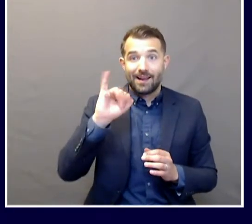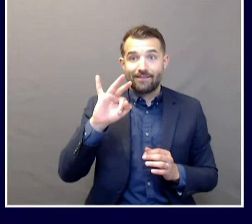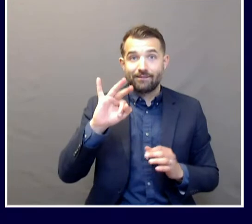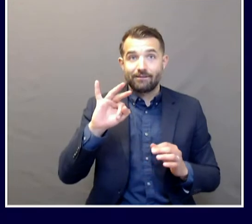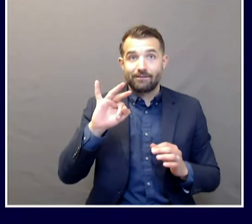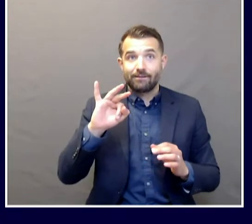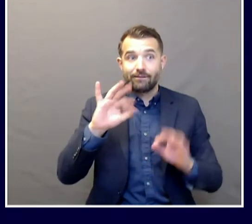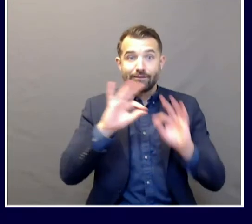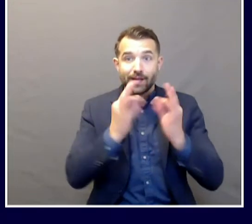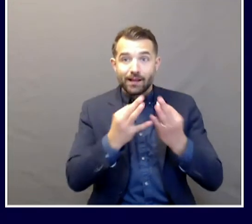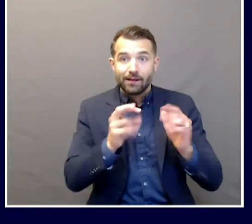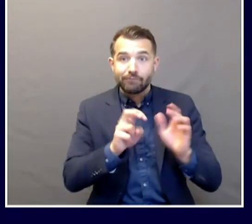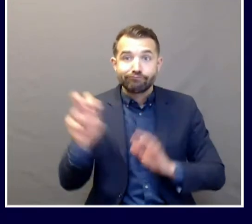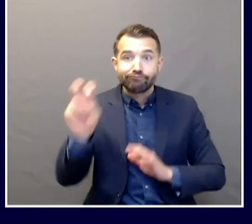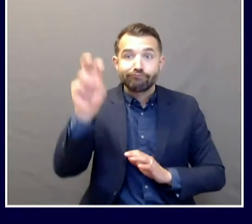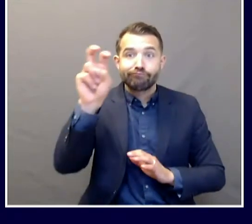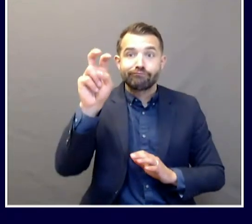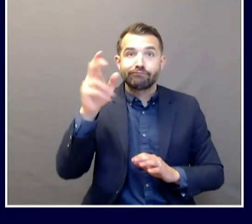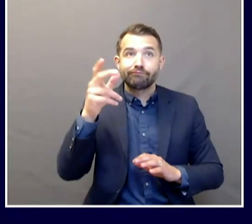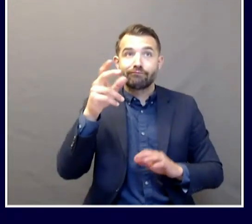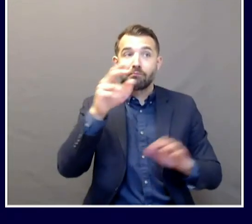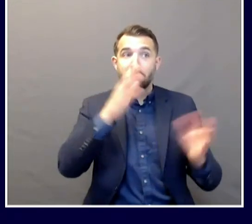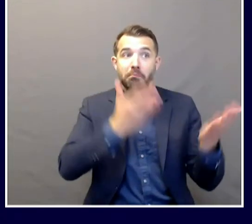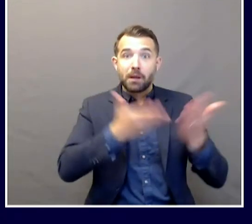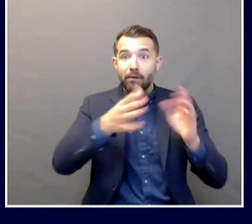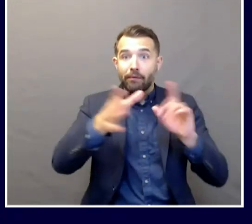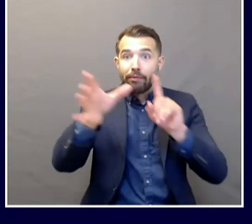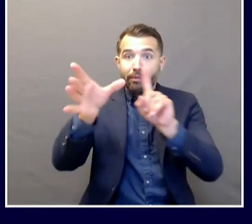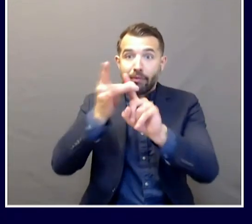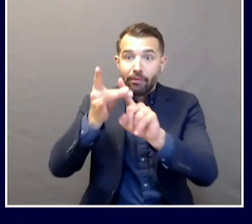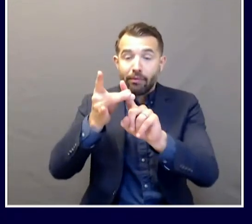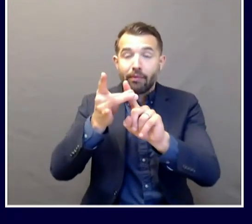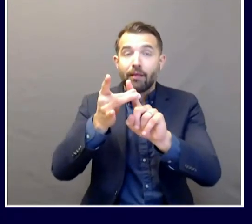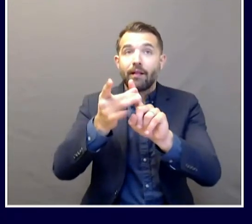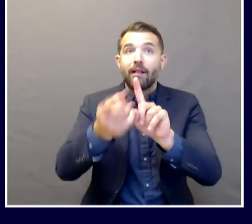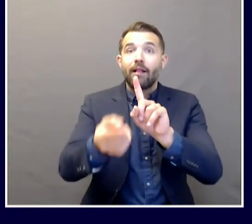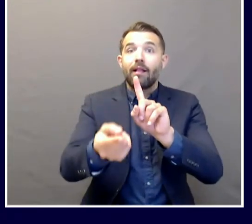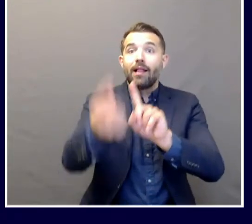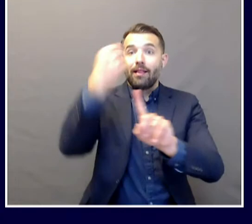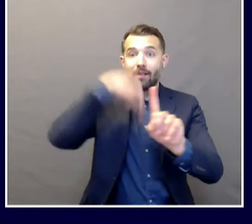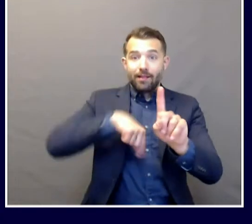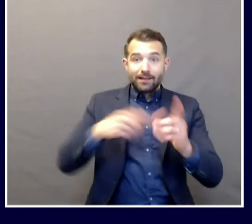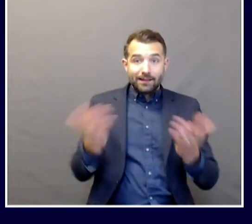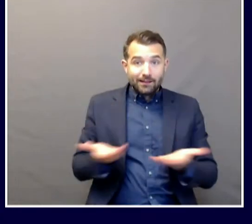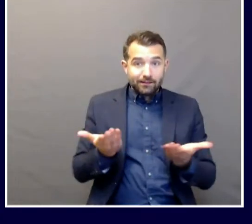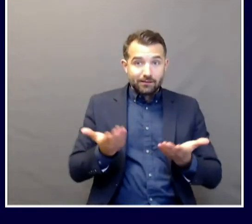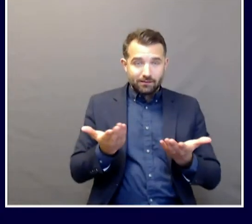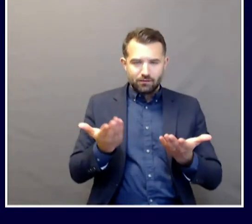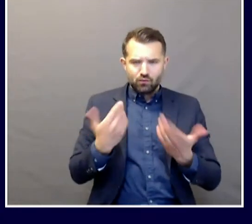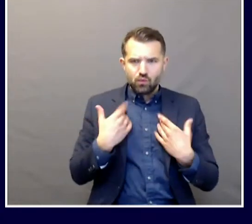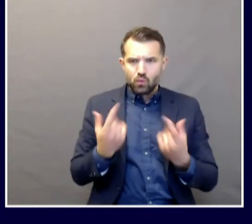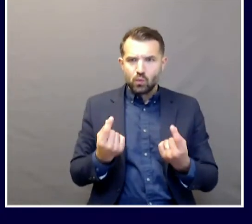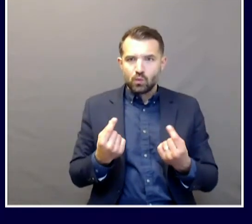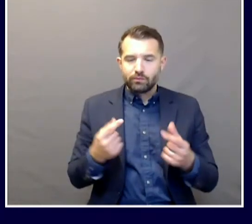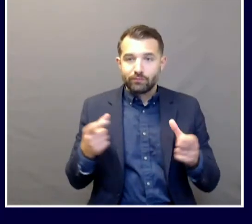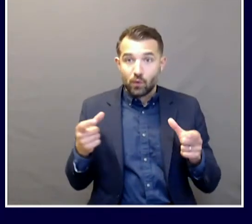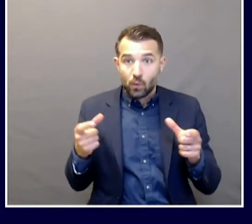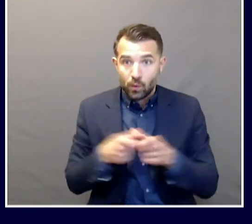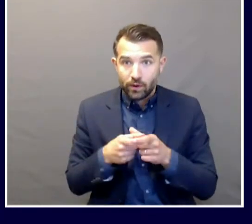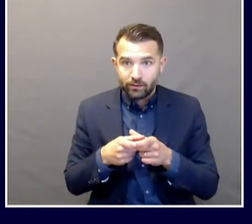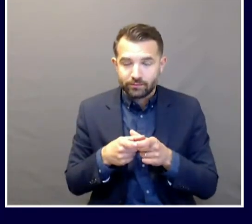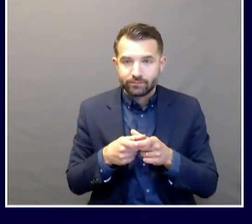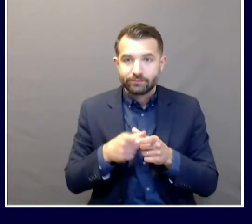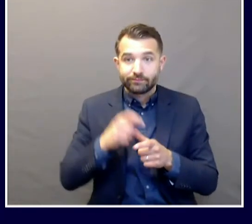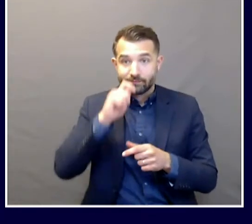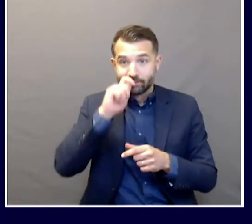the way we do that is through pretty widespread or blanketed testing. If your family has just come back or is coming back from